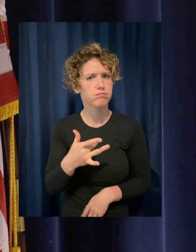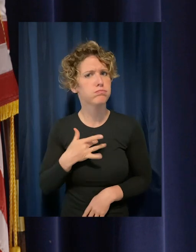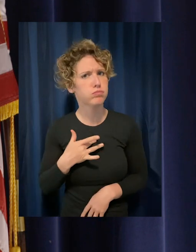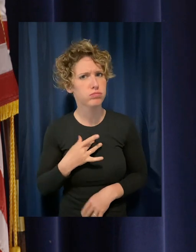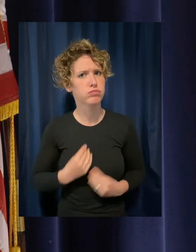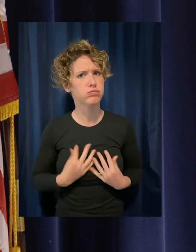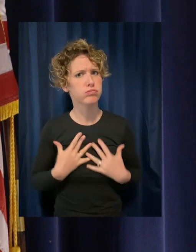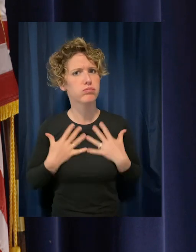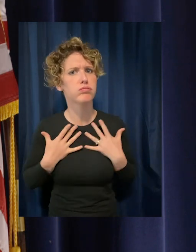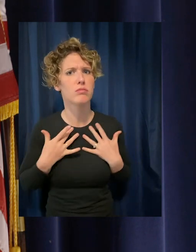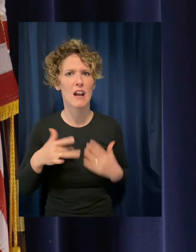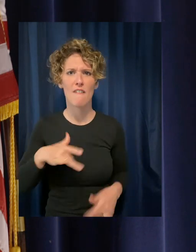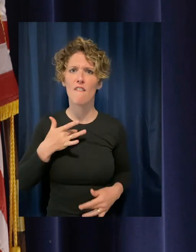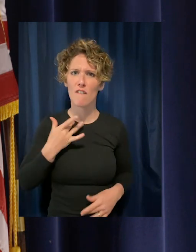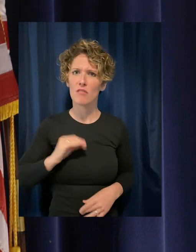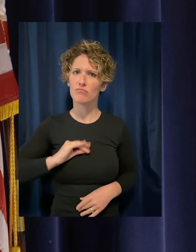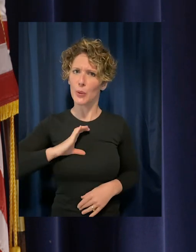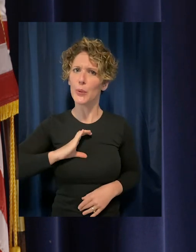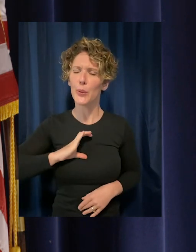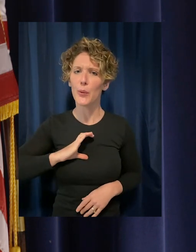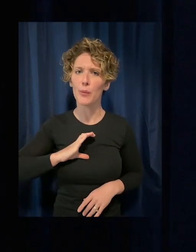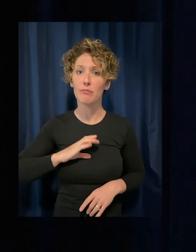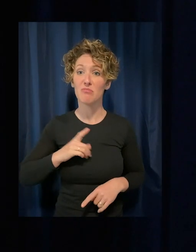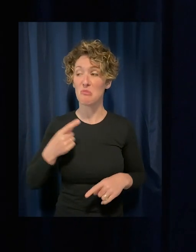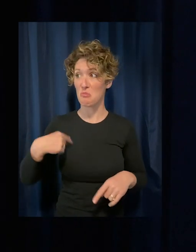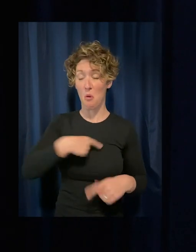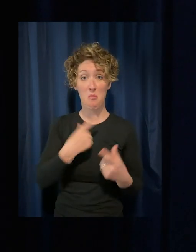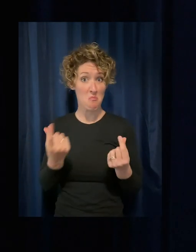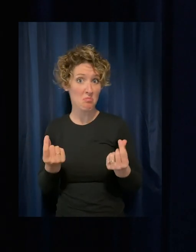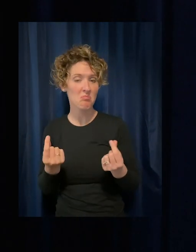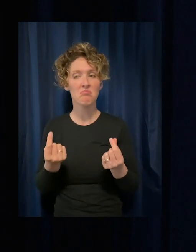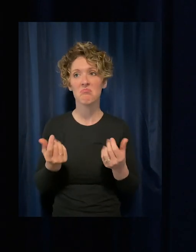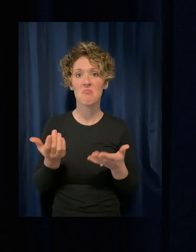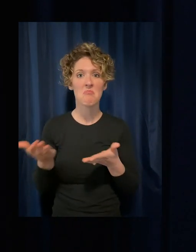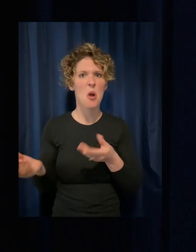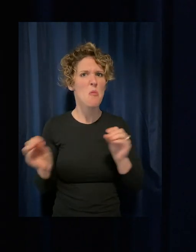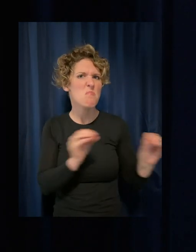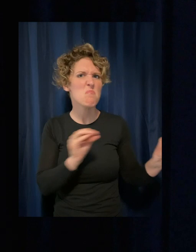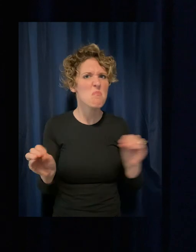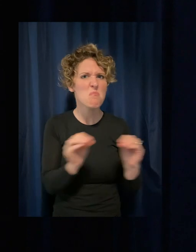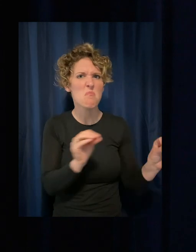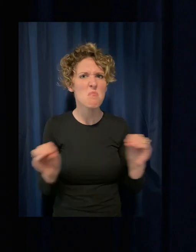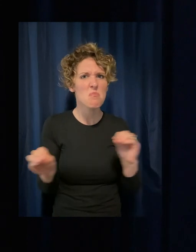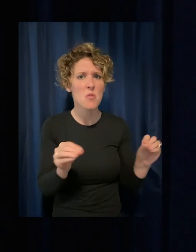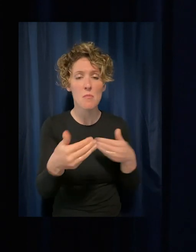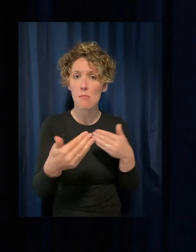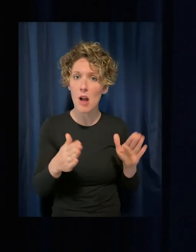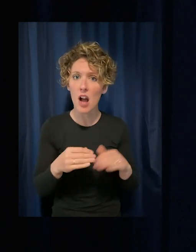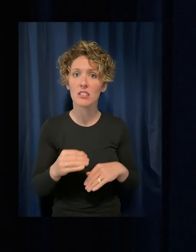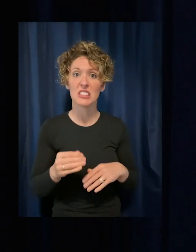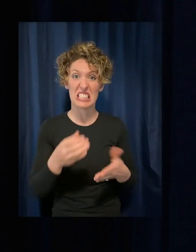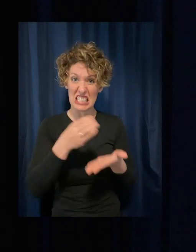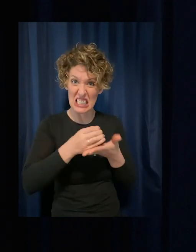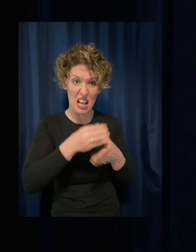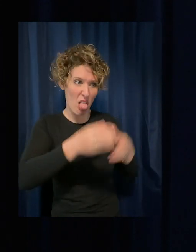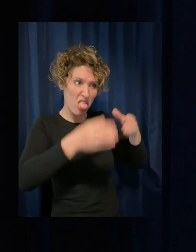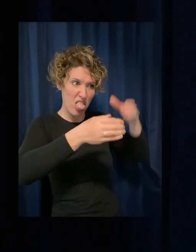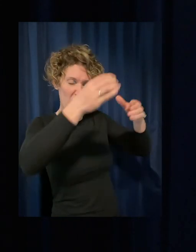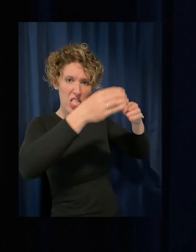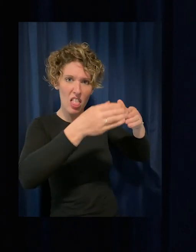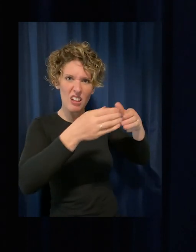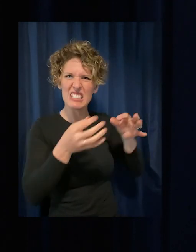it was unloading what felt like 1,000 pounds worth of cardboard, or it was just sitting on the floor stacking cans, we made the best of